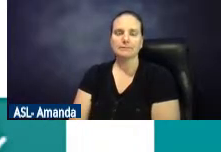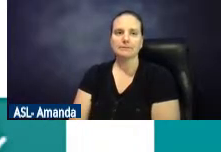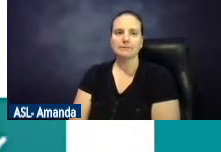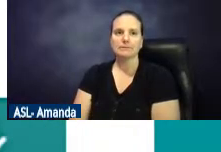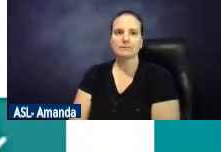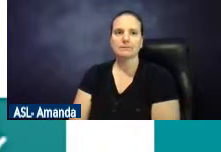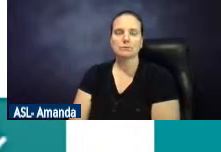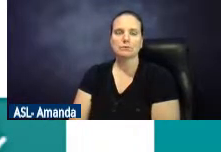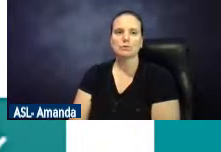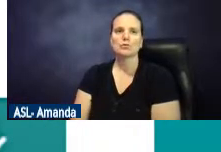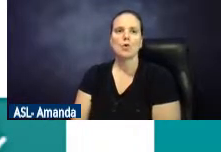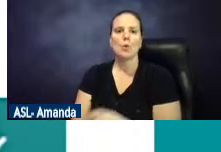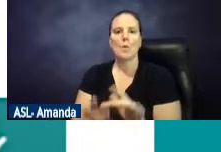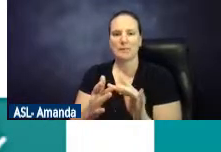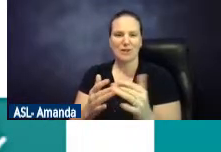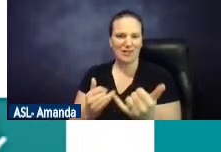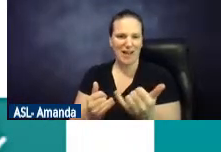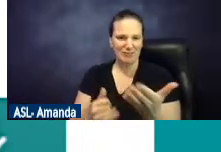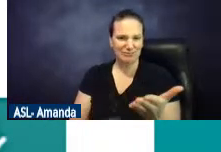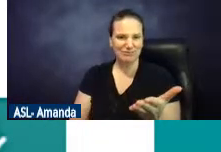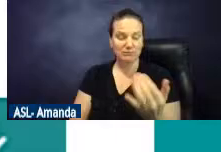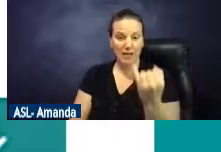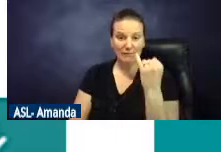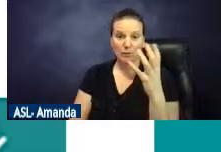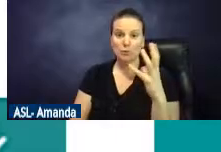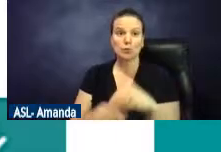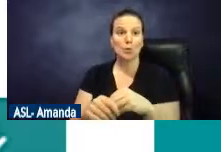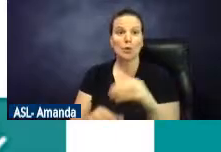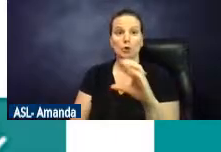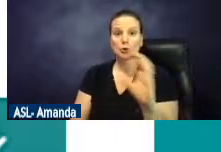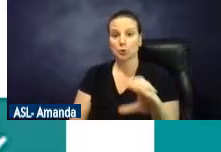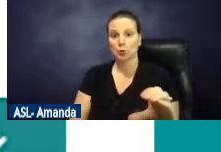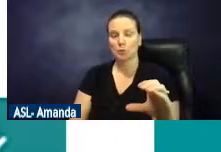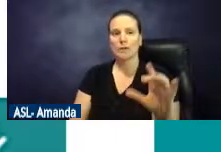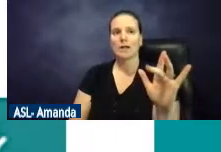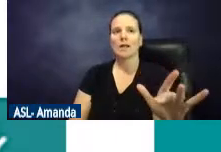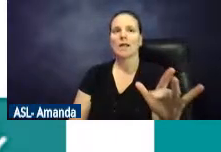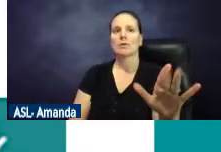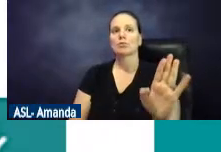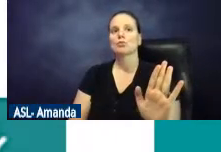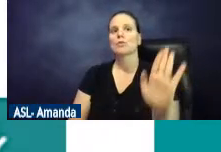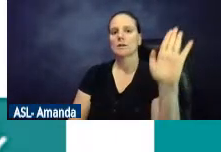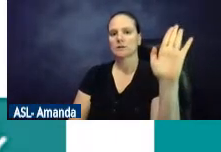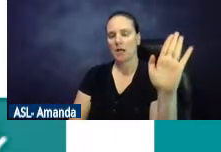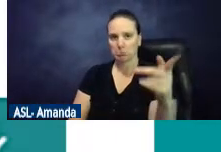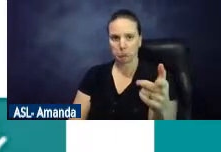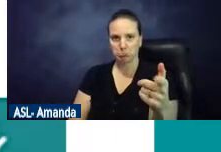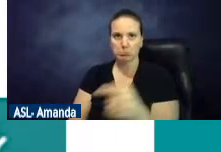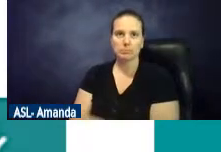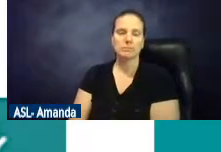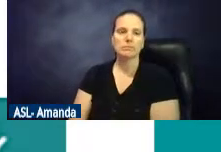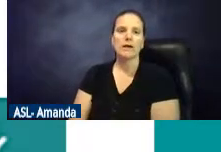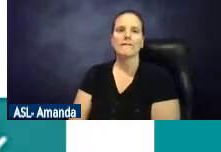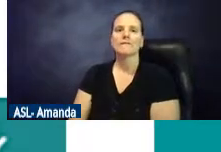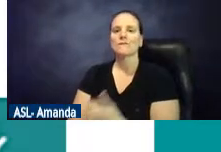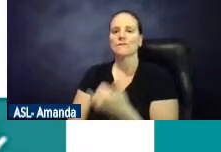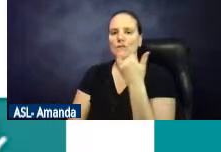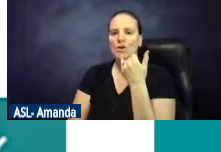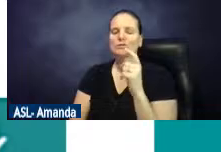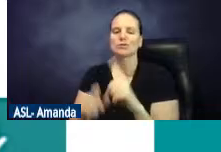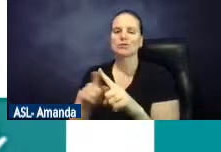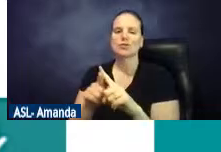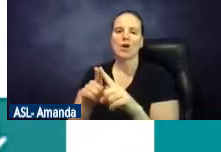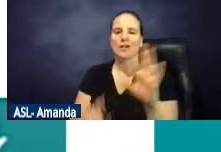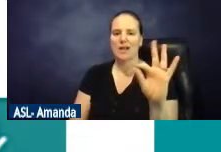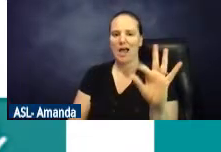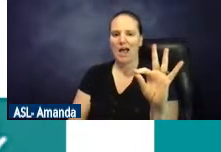the webinar here. So if you've joined by Zoom, click raise hand. And if you've joined by phone, press